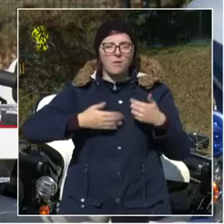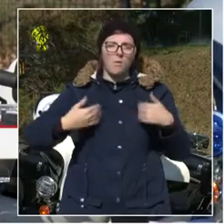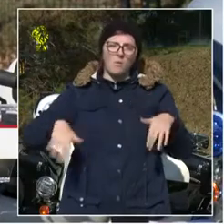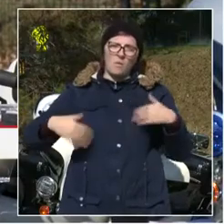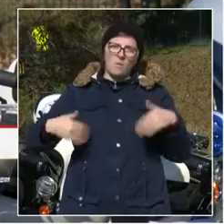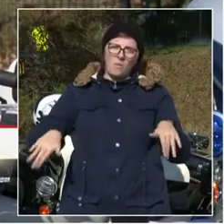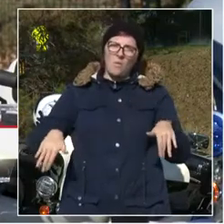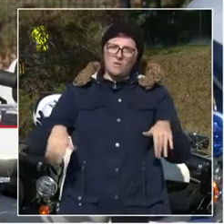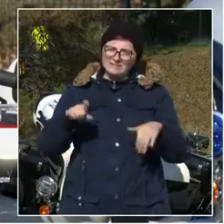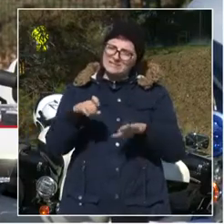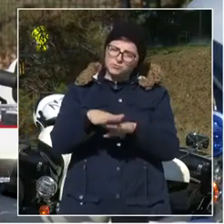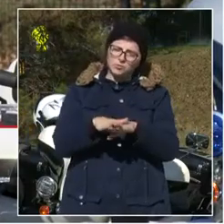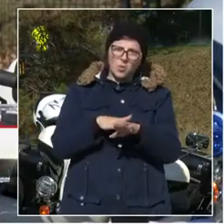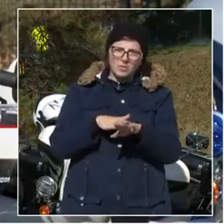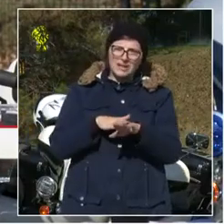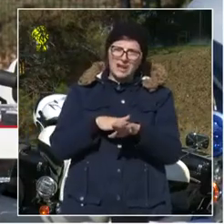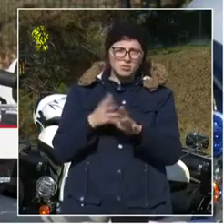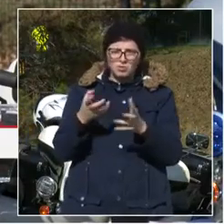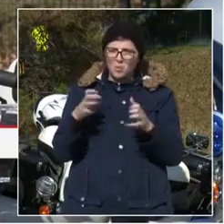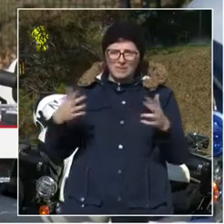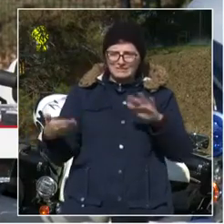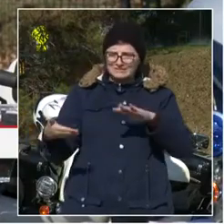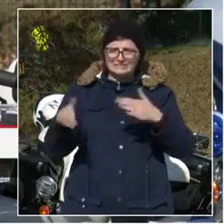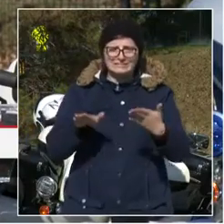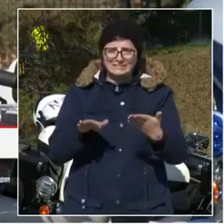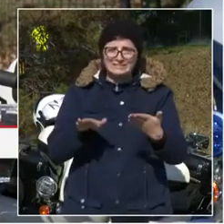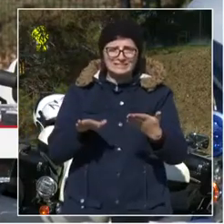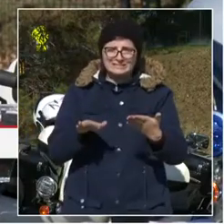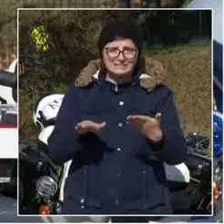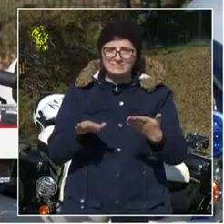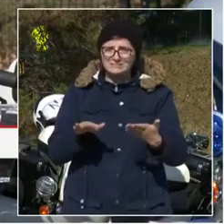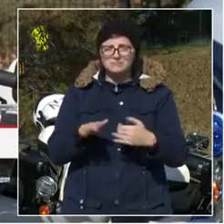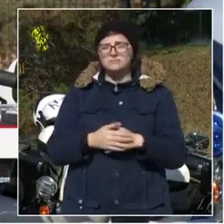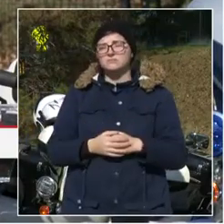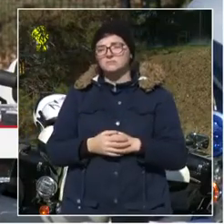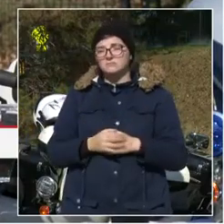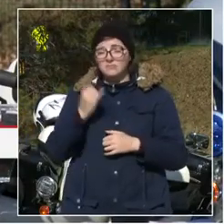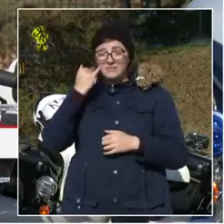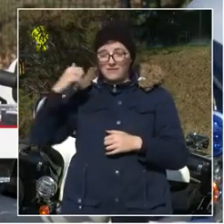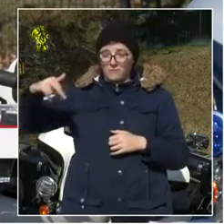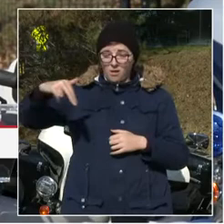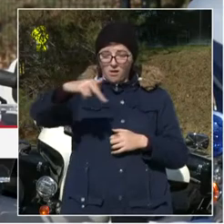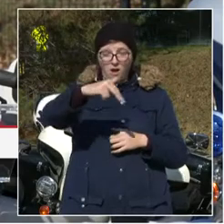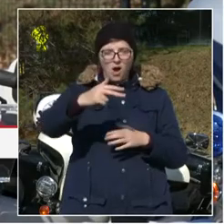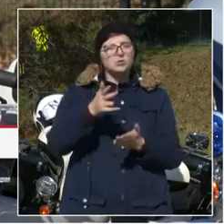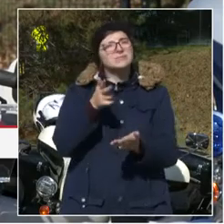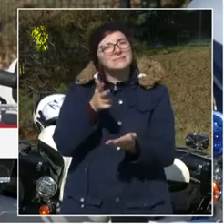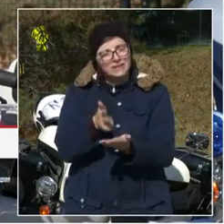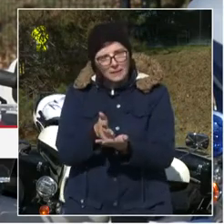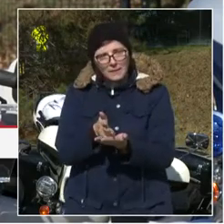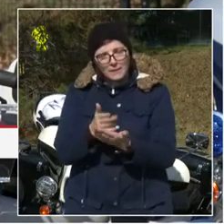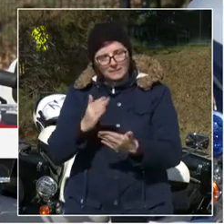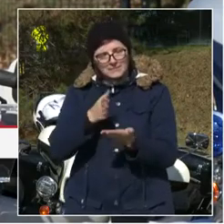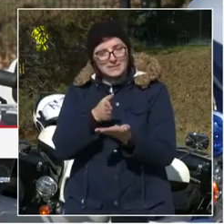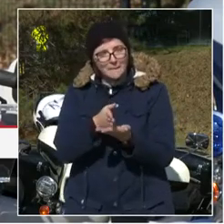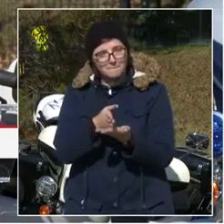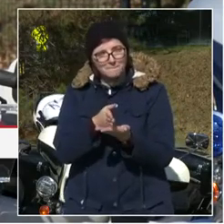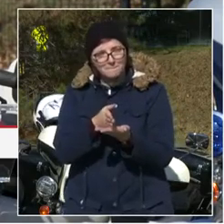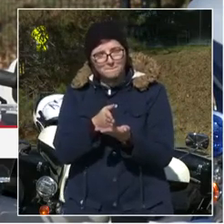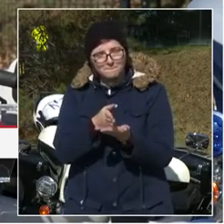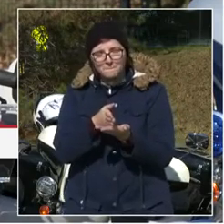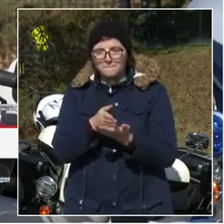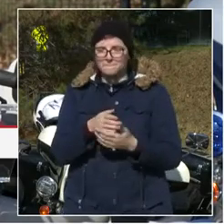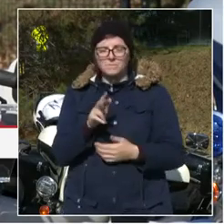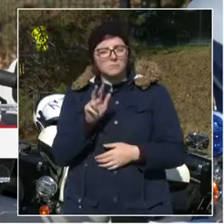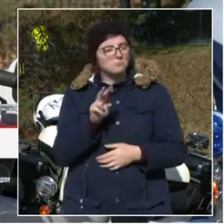serious injuries or death. Always stop for pedestrians in crosswalks. When you're making a turn, check your